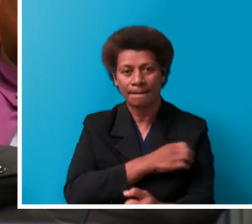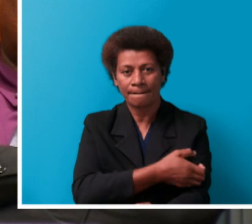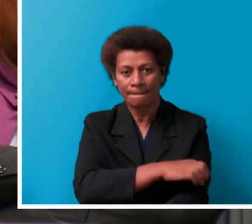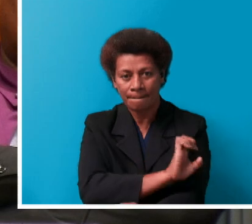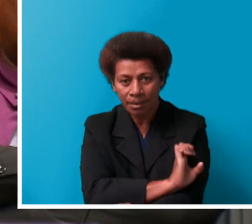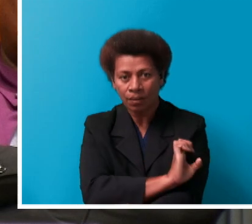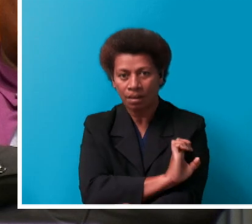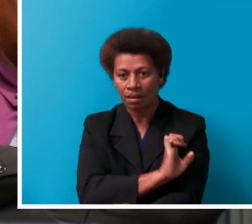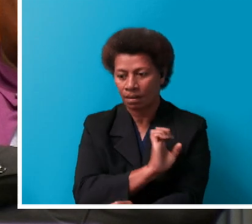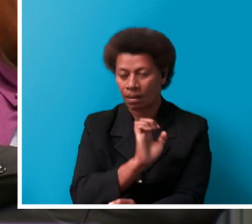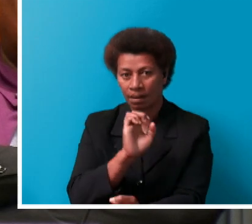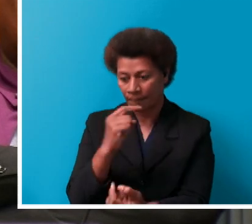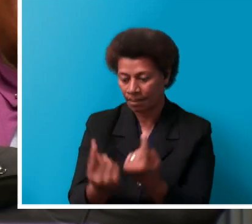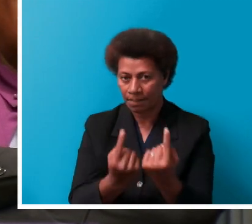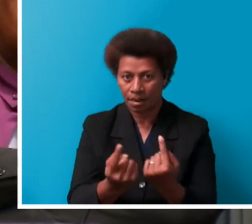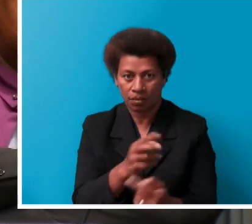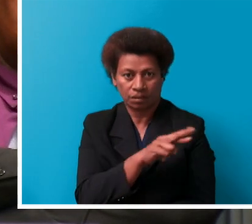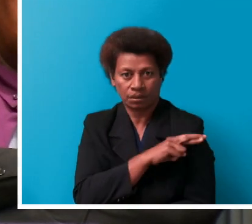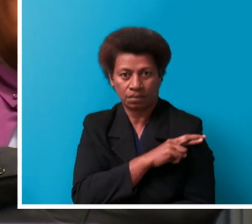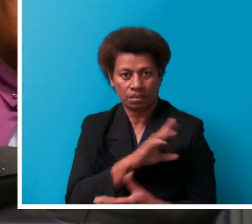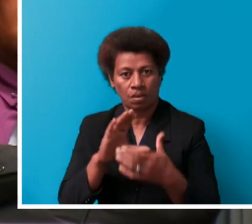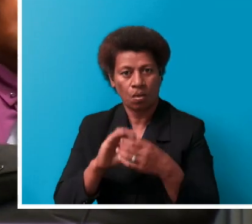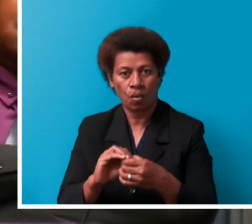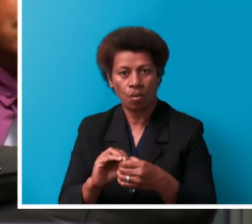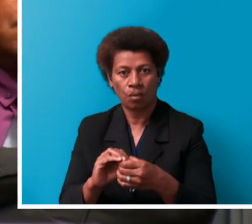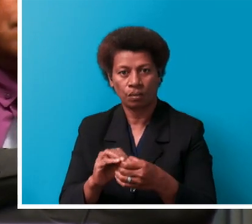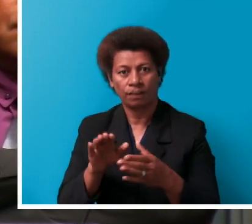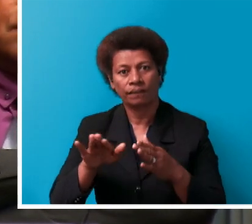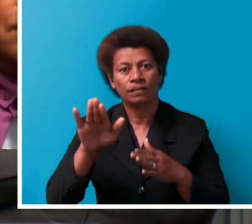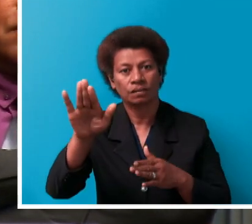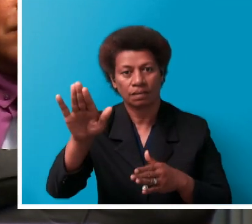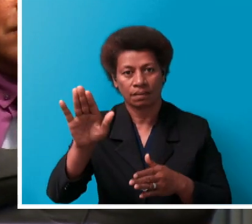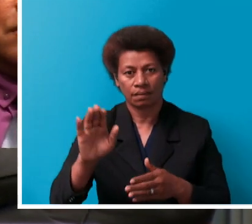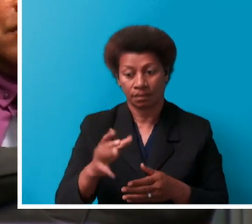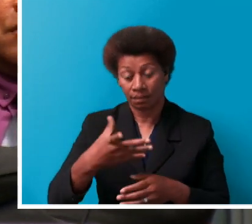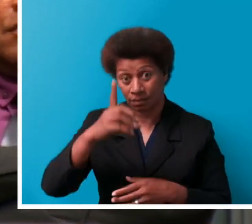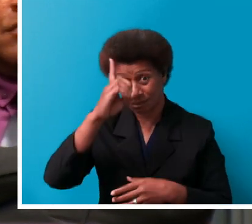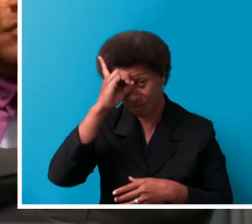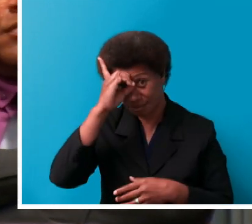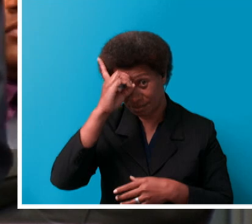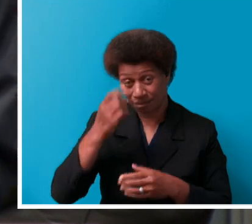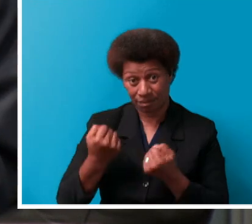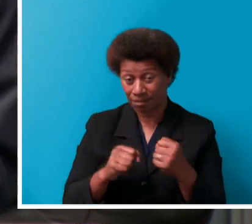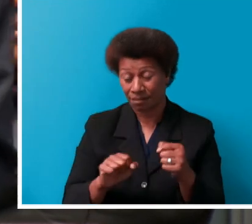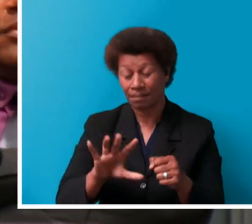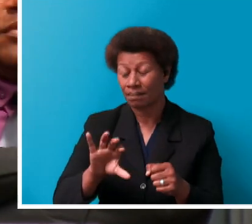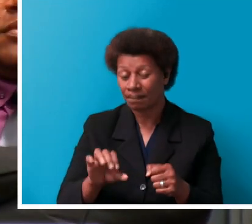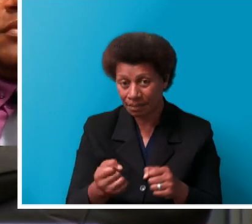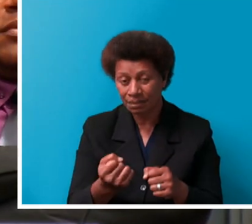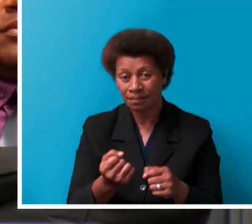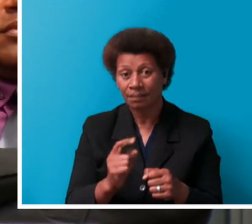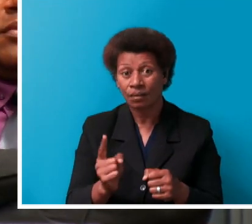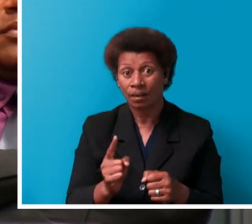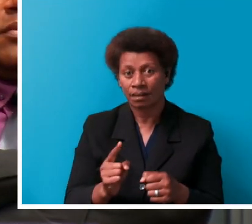of their destinies. Mr. Speaker, sir, our education system must promote agency from an